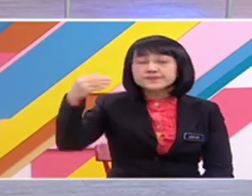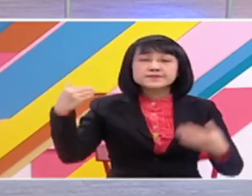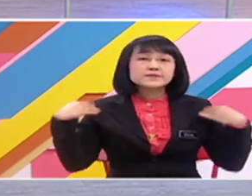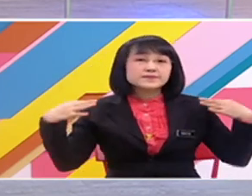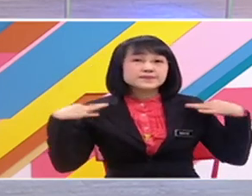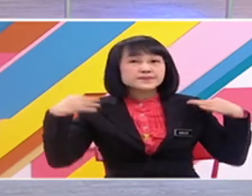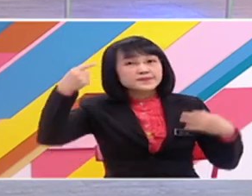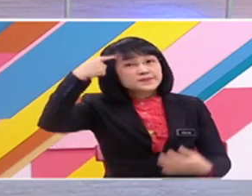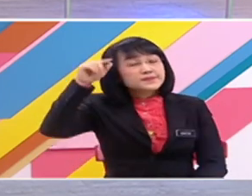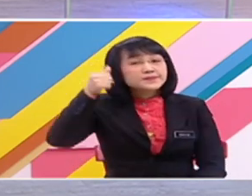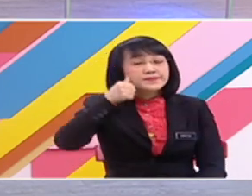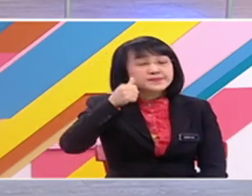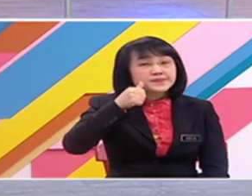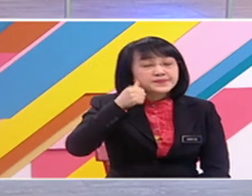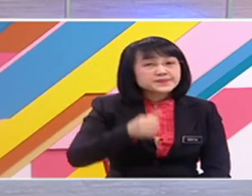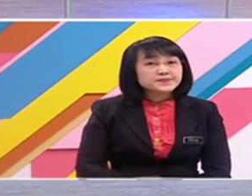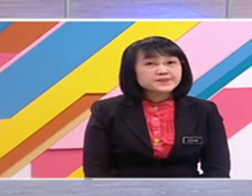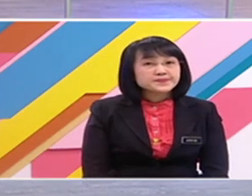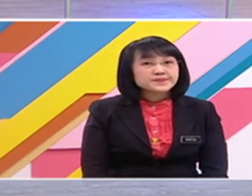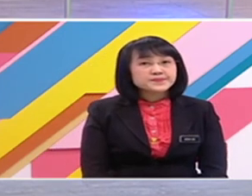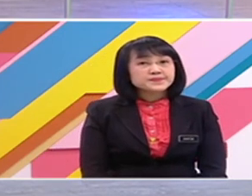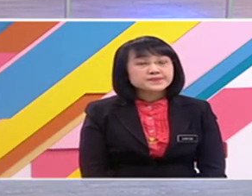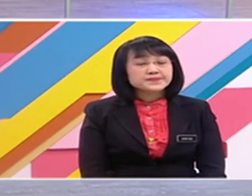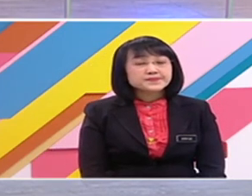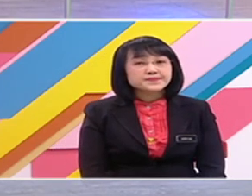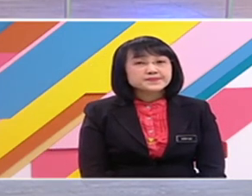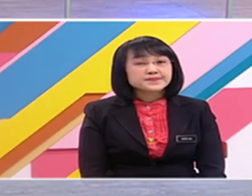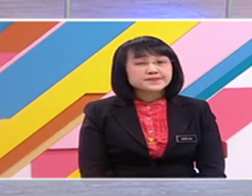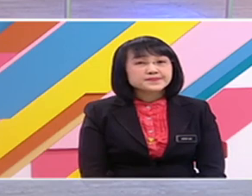we have to wear the right outfits based on our gender?